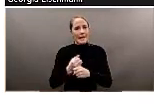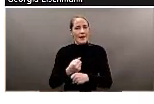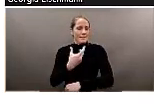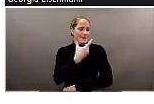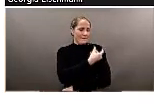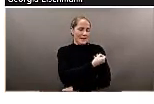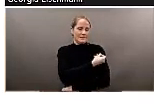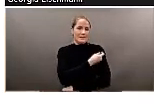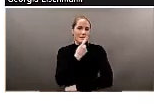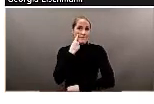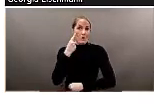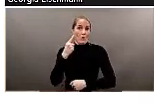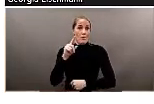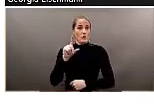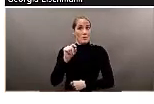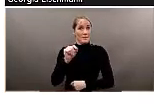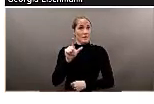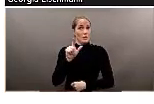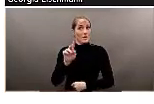the updated